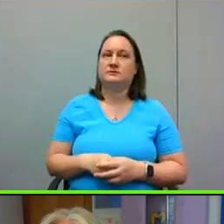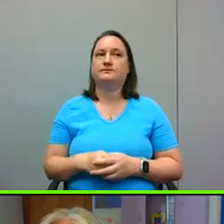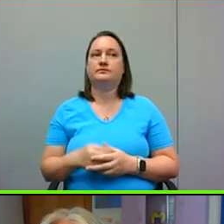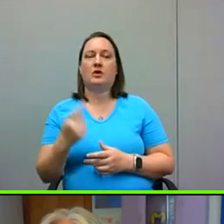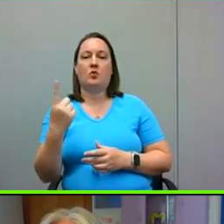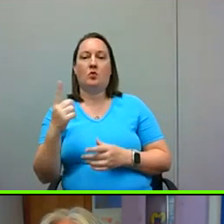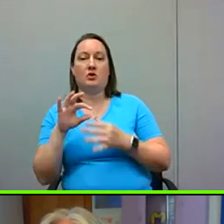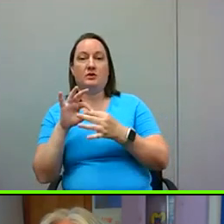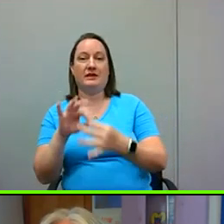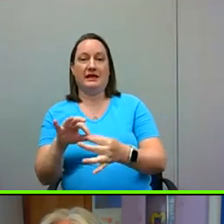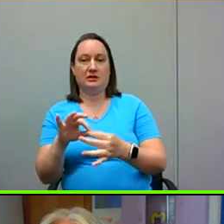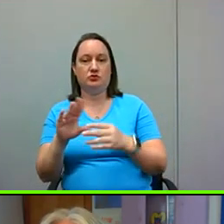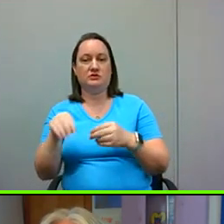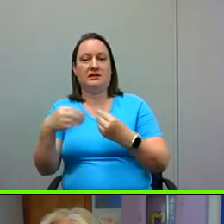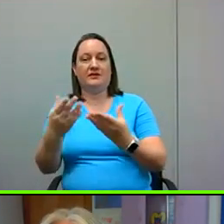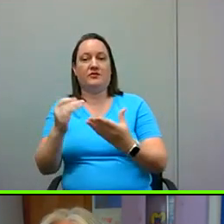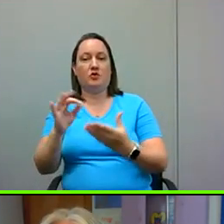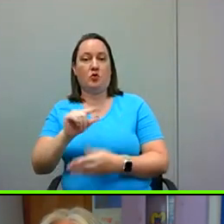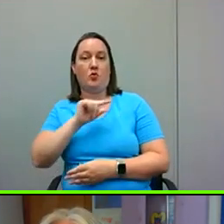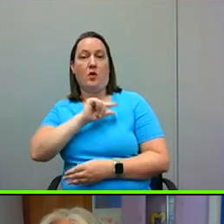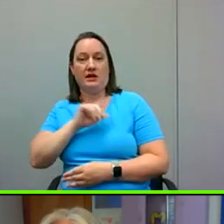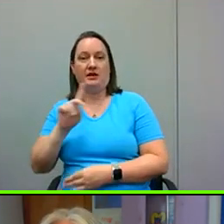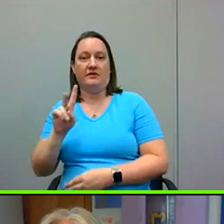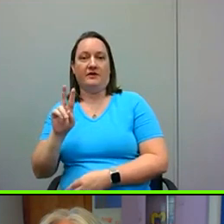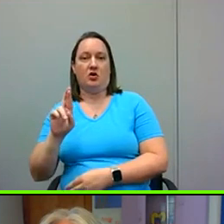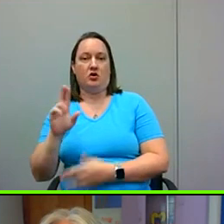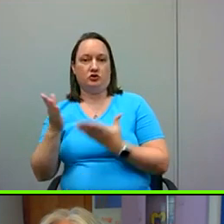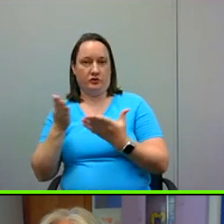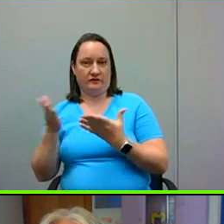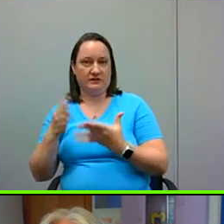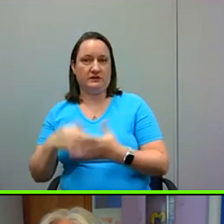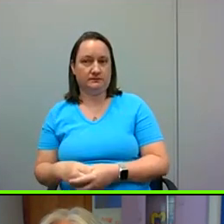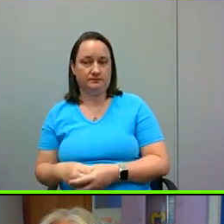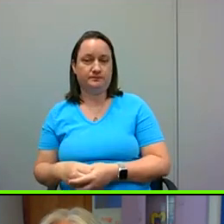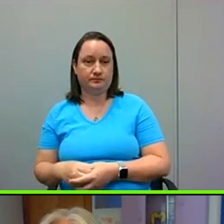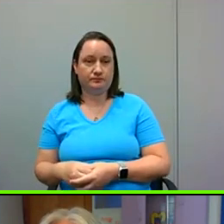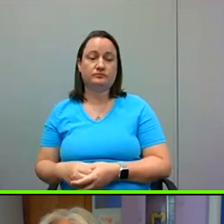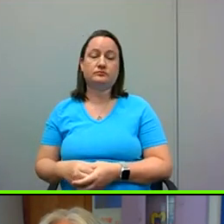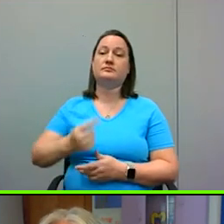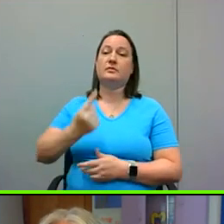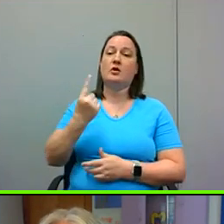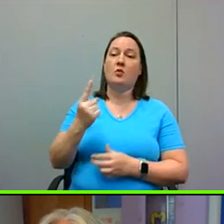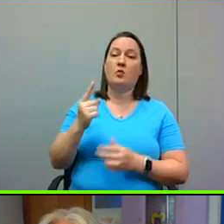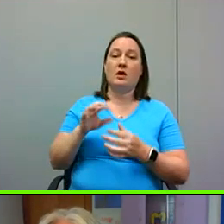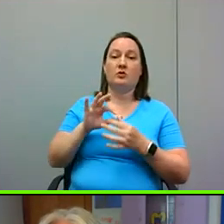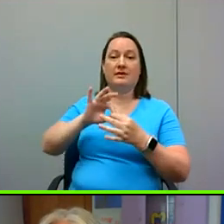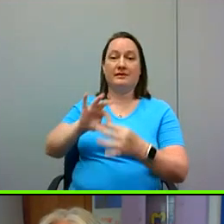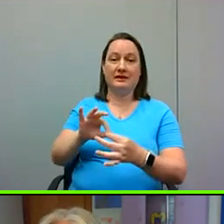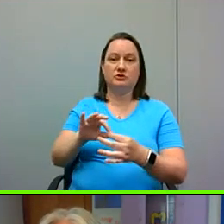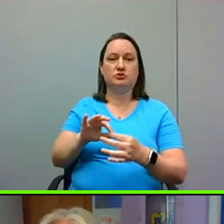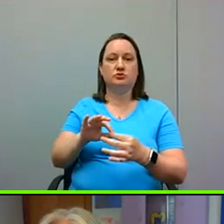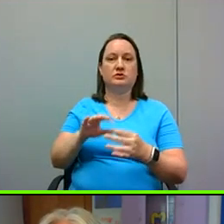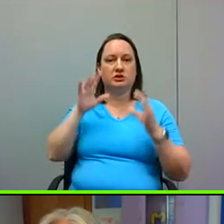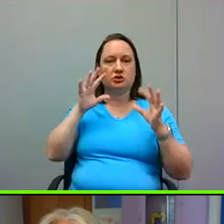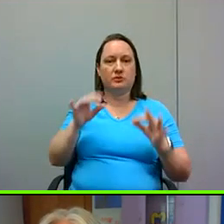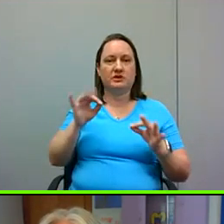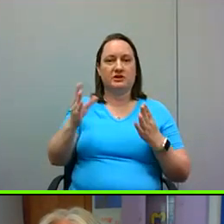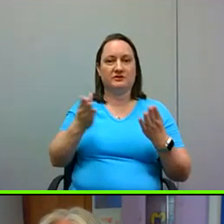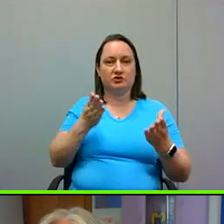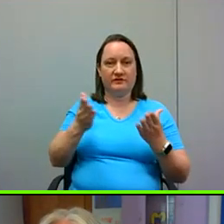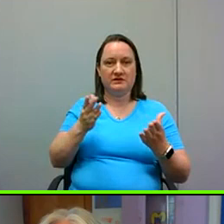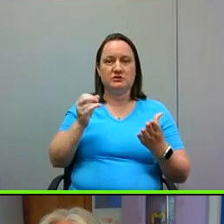1 related to the delivery or quality of the VR services, and 1 related to the termination of services